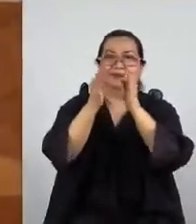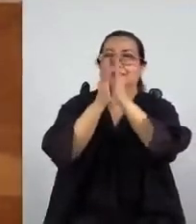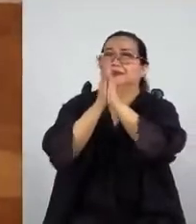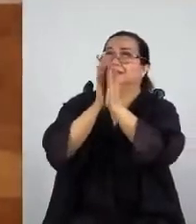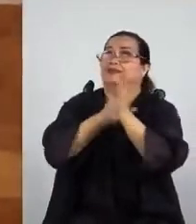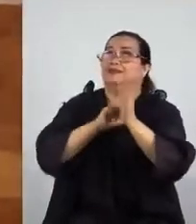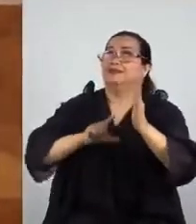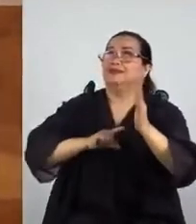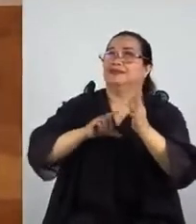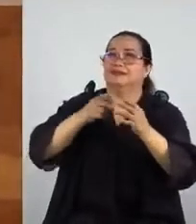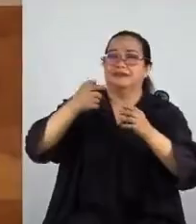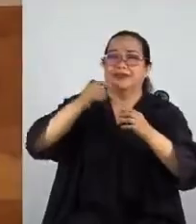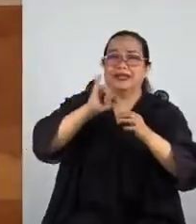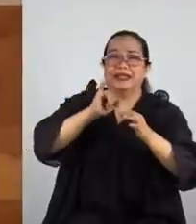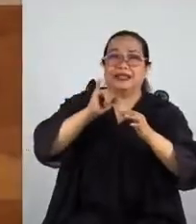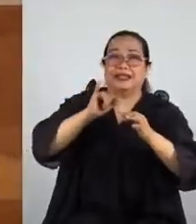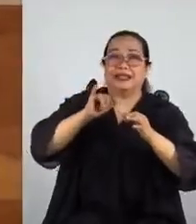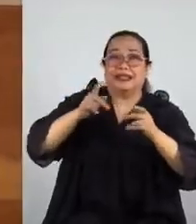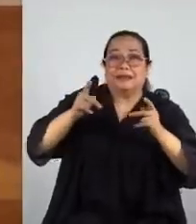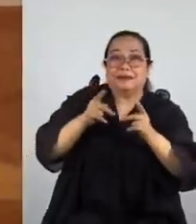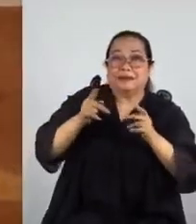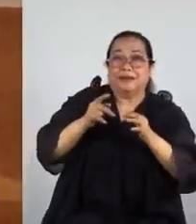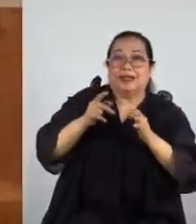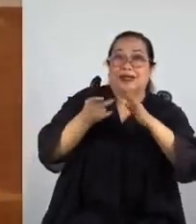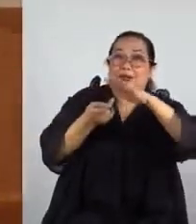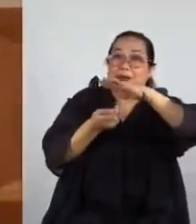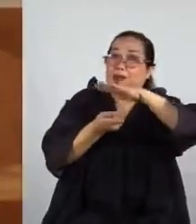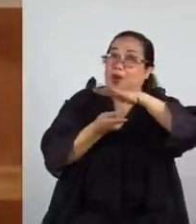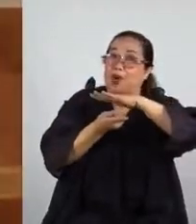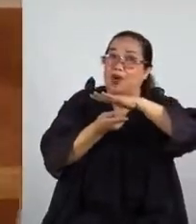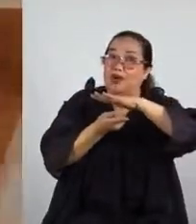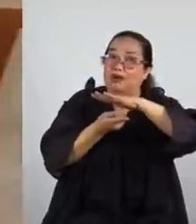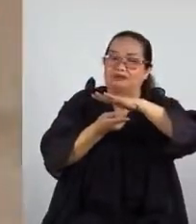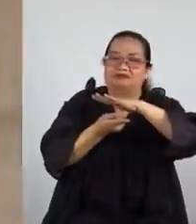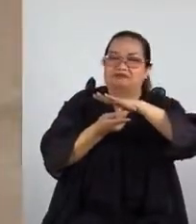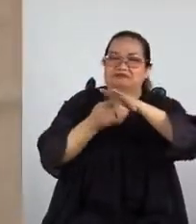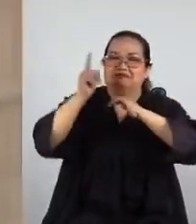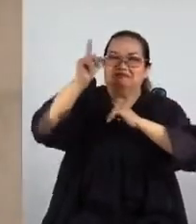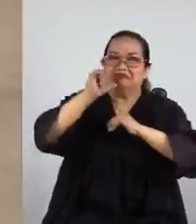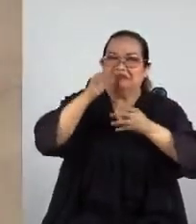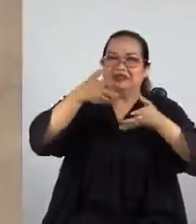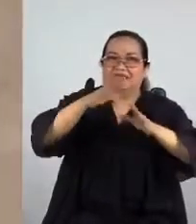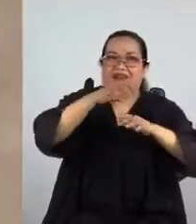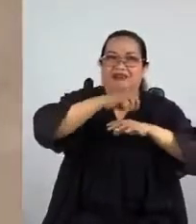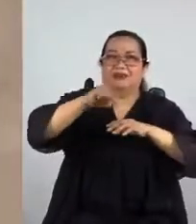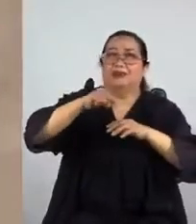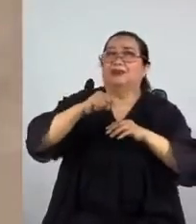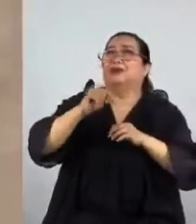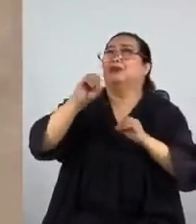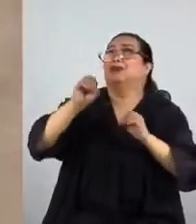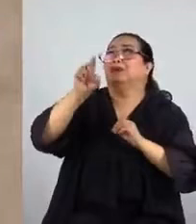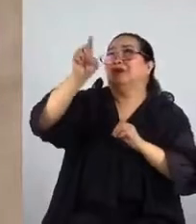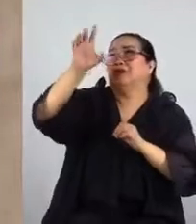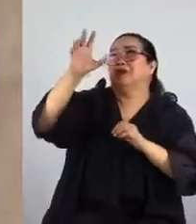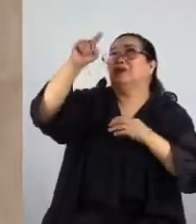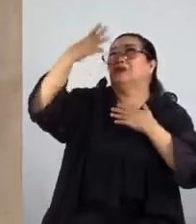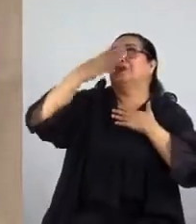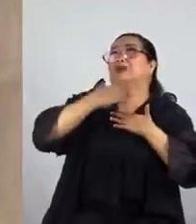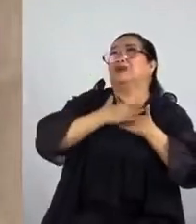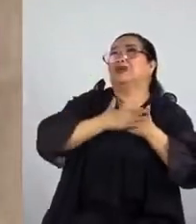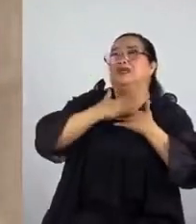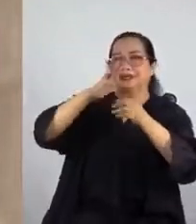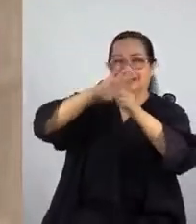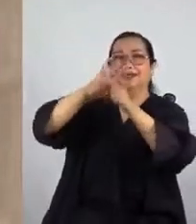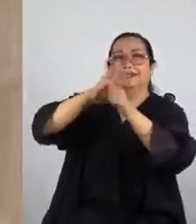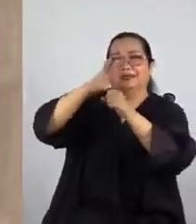Lord to take away this thorn in his flesh? And the Lord wouldn't put it away. What did he say? Oh, Lord, your grace is